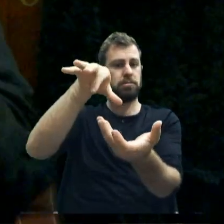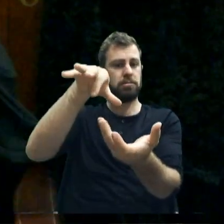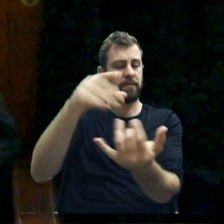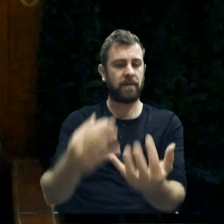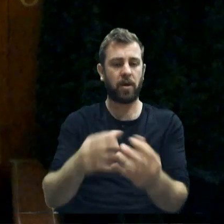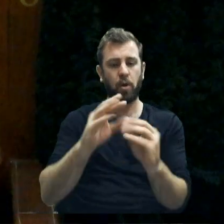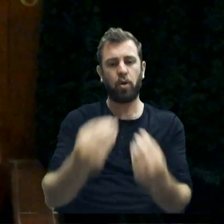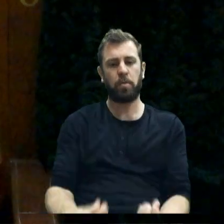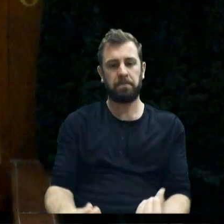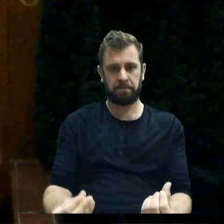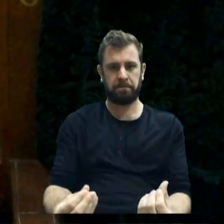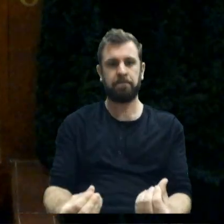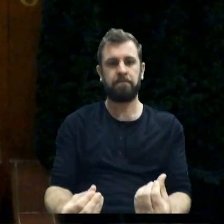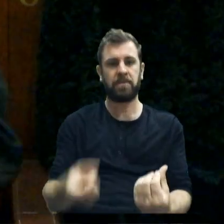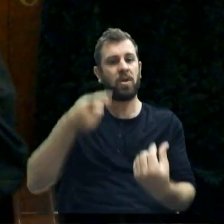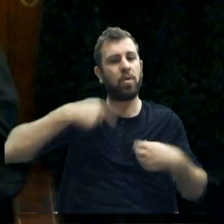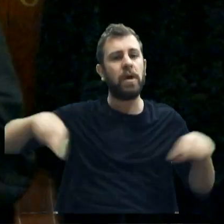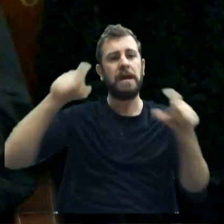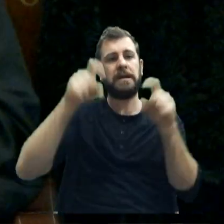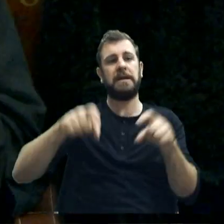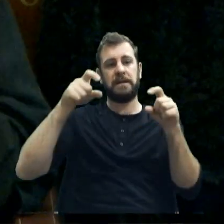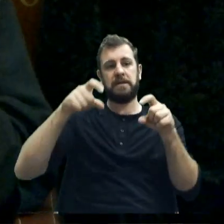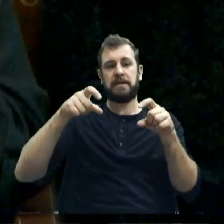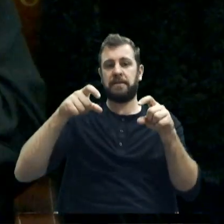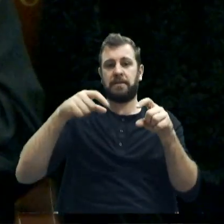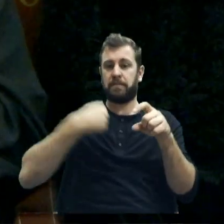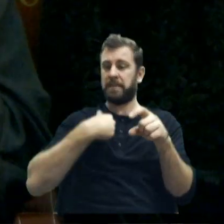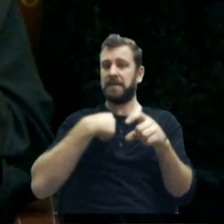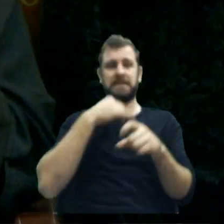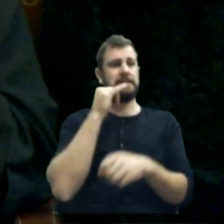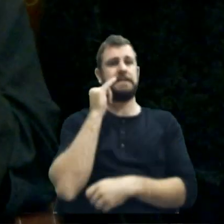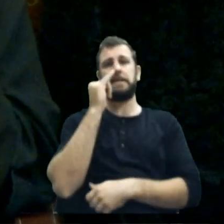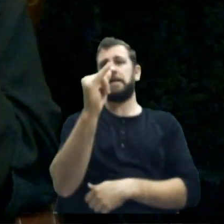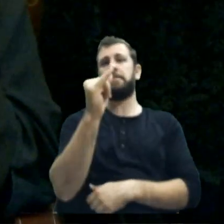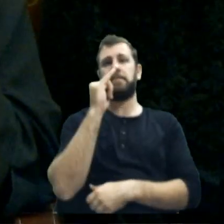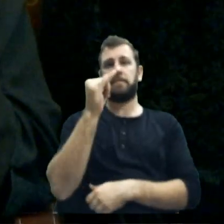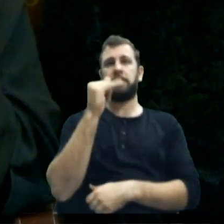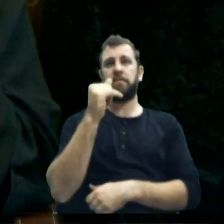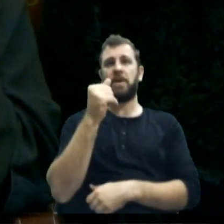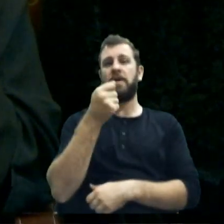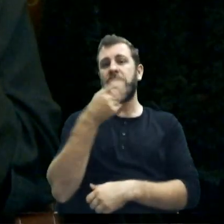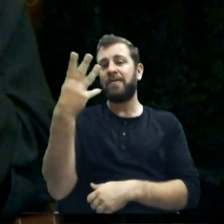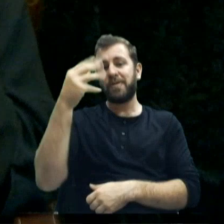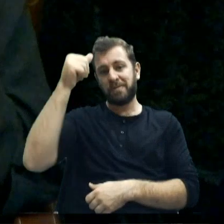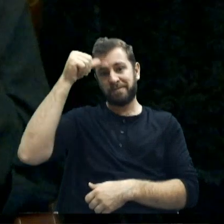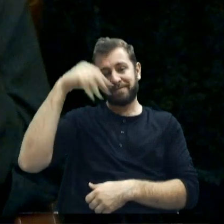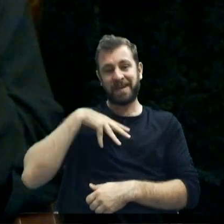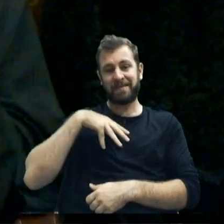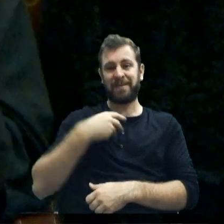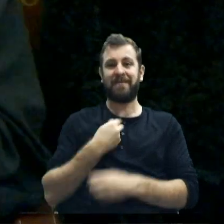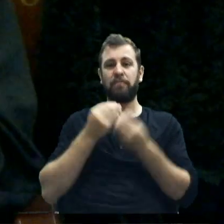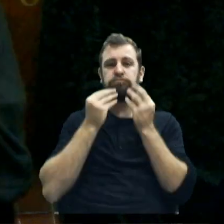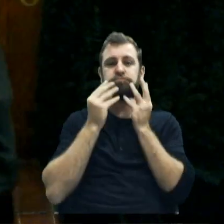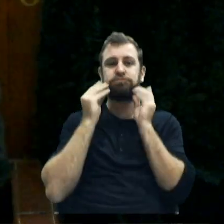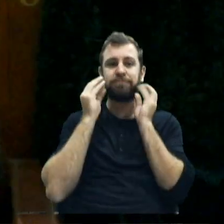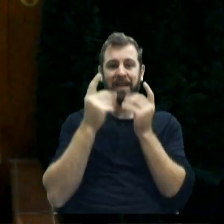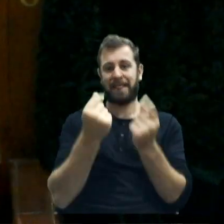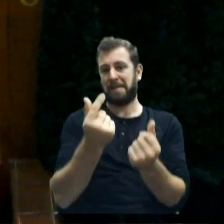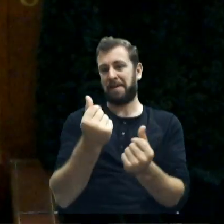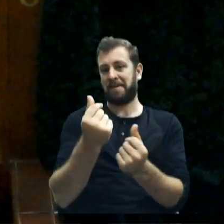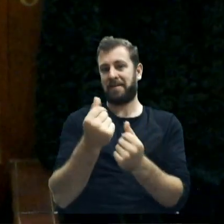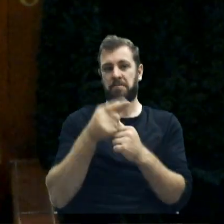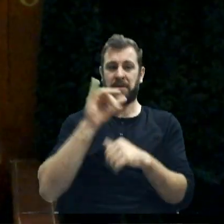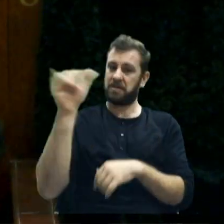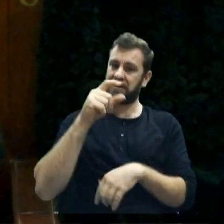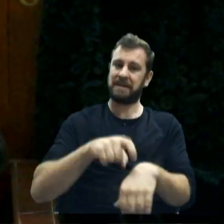And we need that as men. And I'm with you. I'm only a man because I have a few hairs on my face. I need to also up my game as